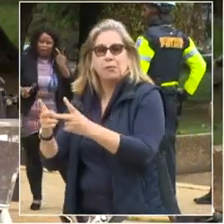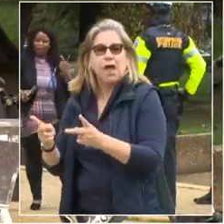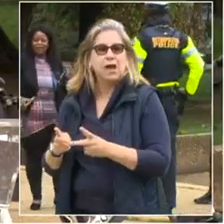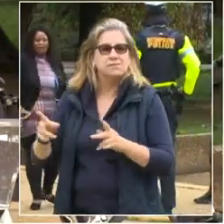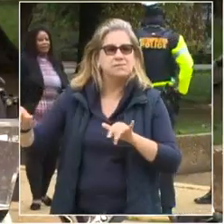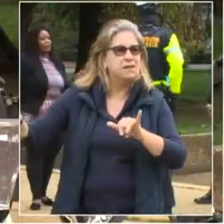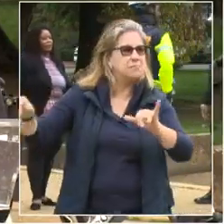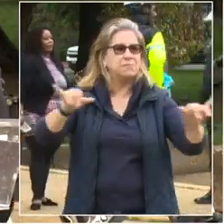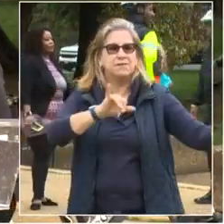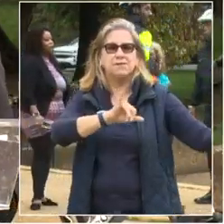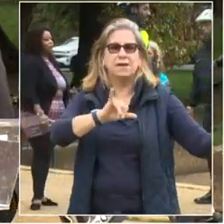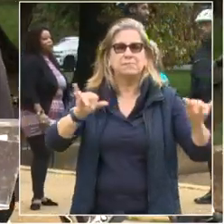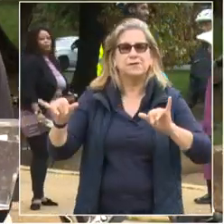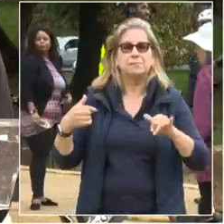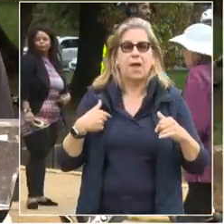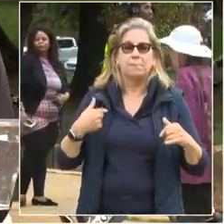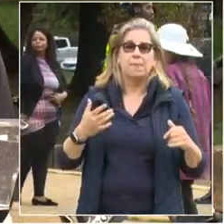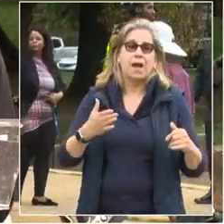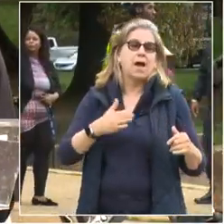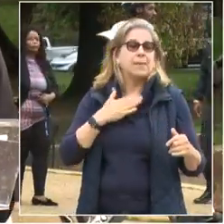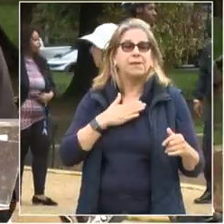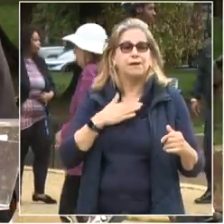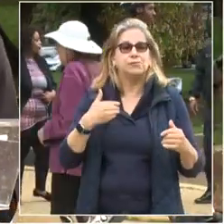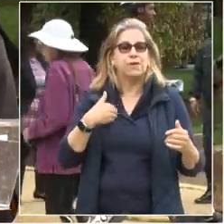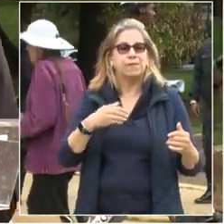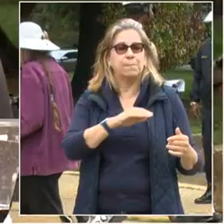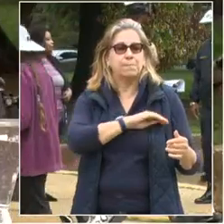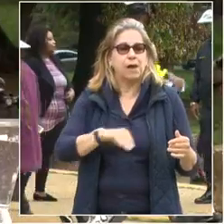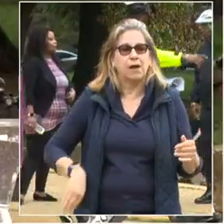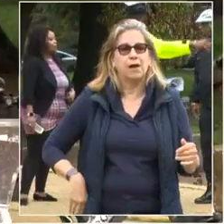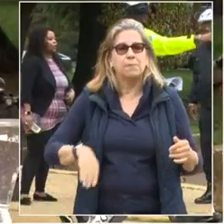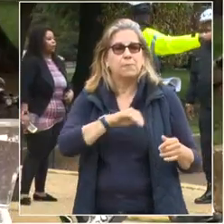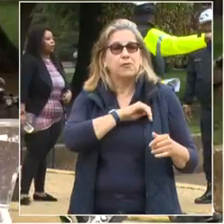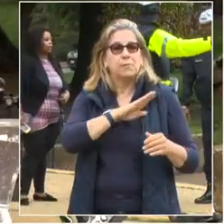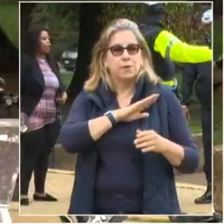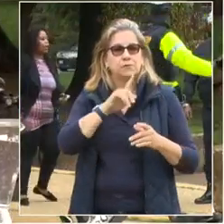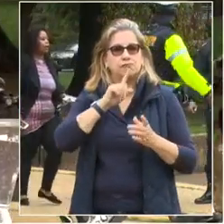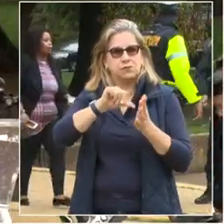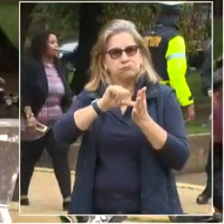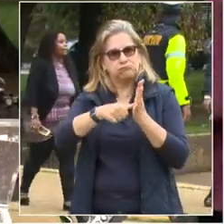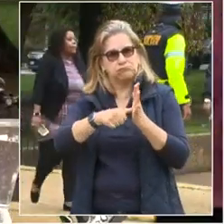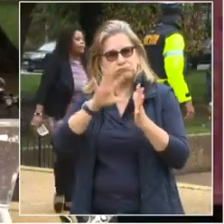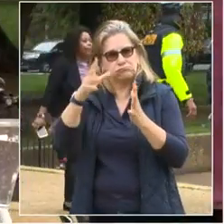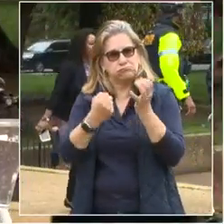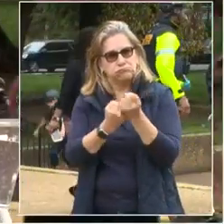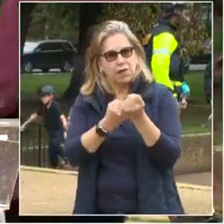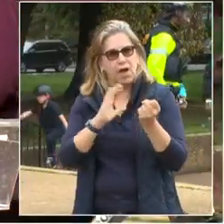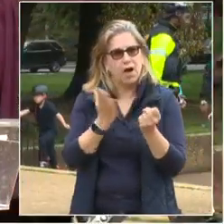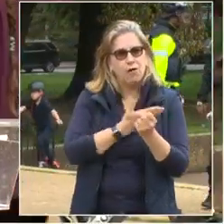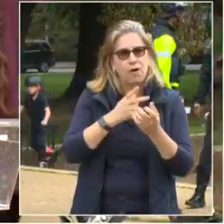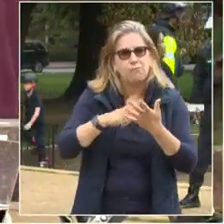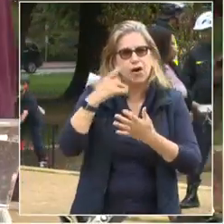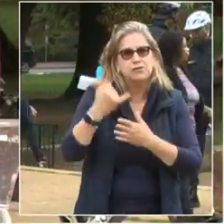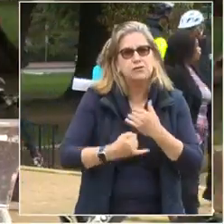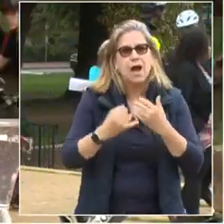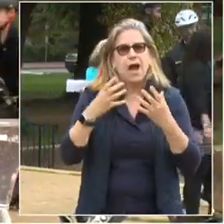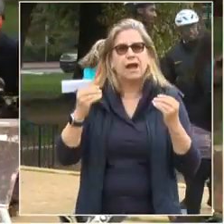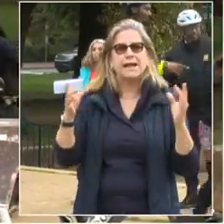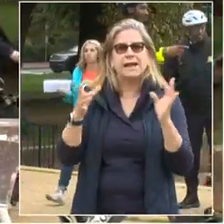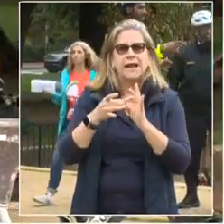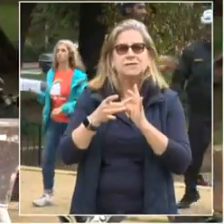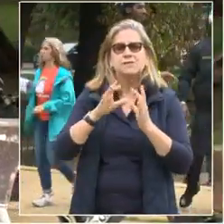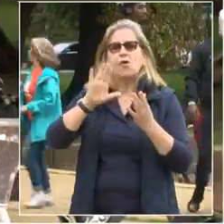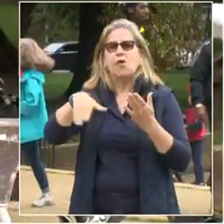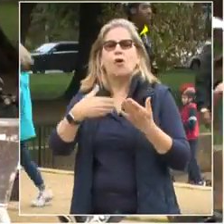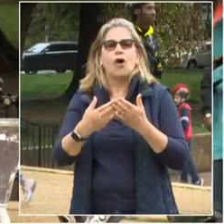our important C Street project. This project will help safely connect all travelers to fields at RFK Stadium and